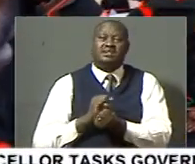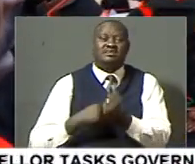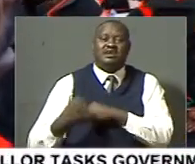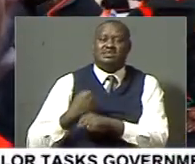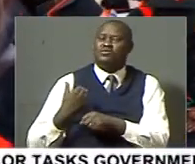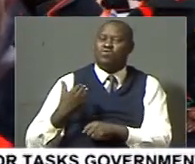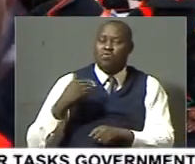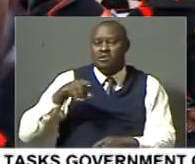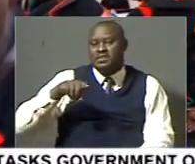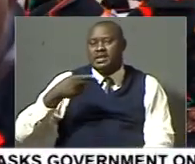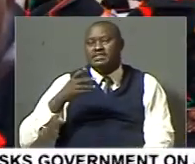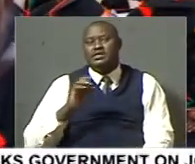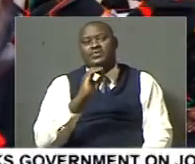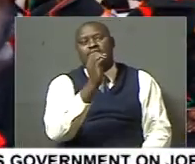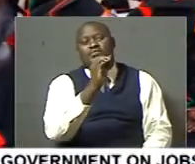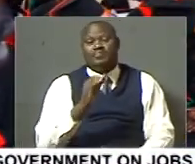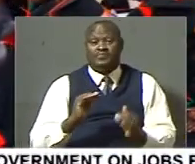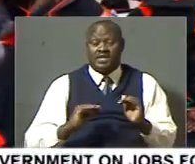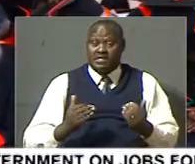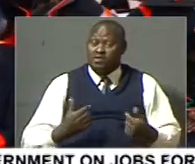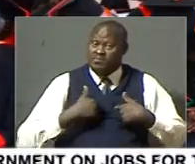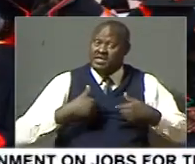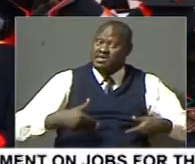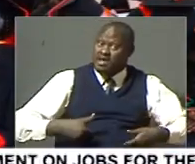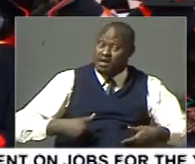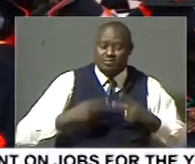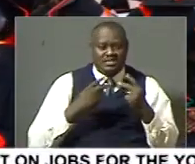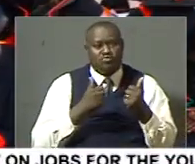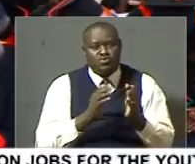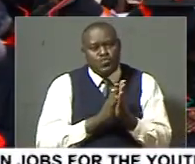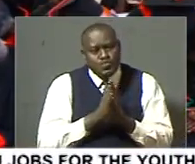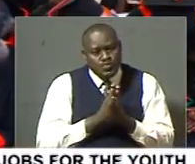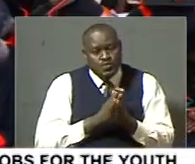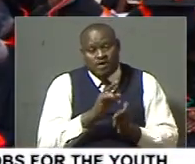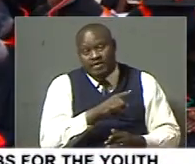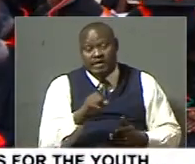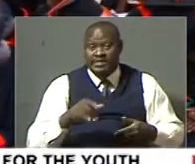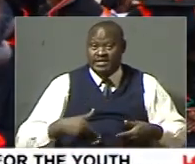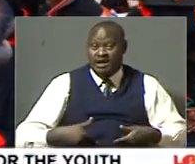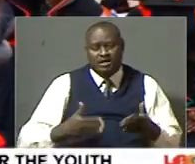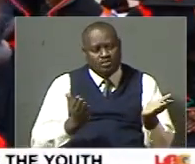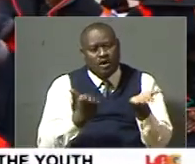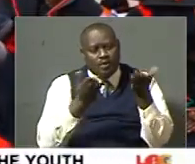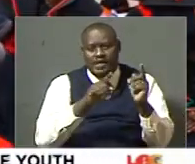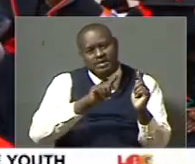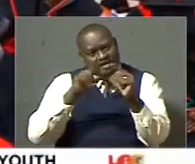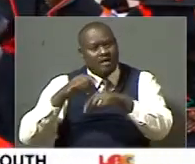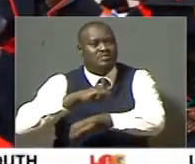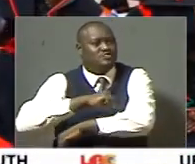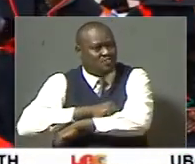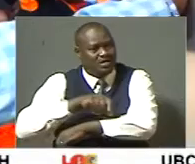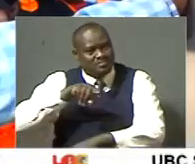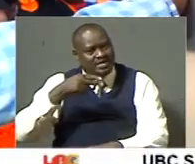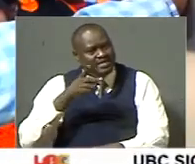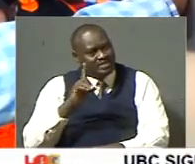But now, as a younger person, I've also come out. I think this is going to be an inspiration for the younger people also to come to school and also get such a kind of